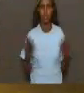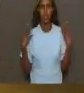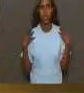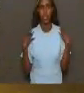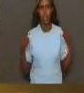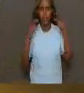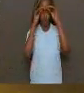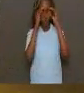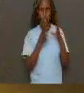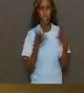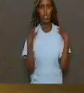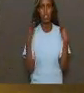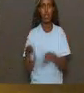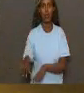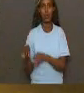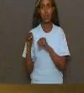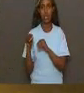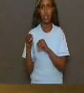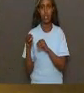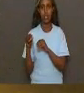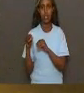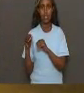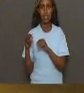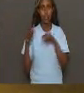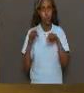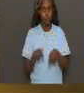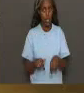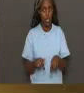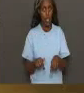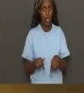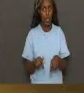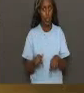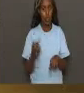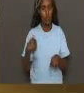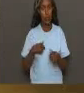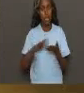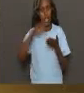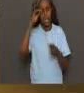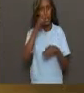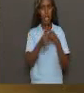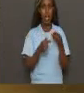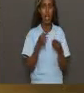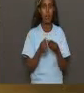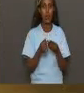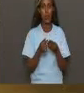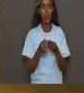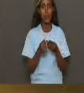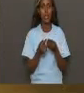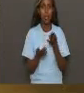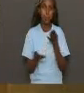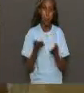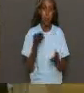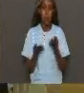Hello, teacher. Hello, students. Today, we will learn about